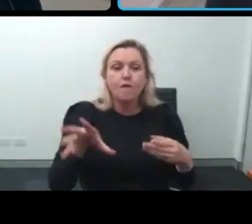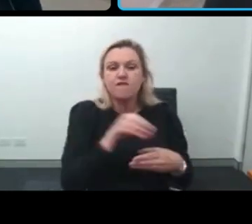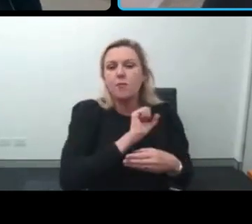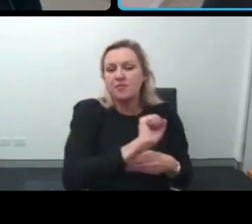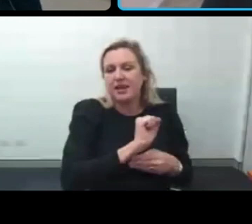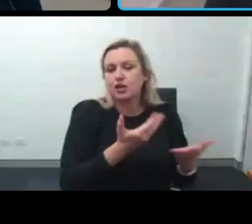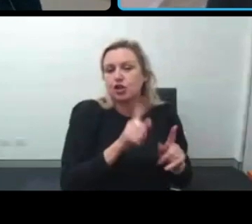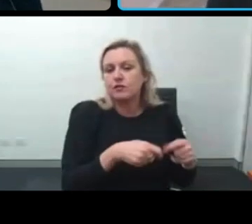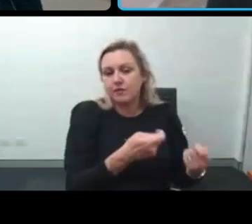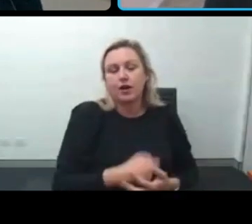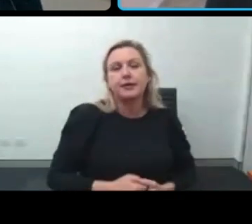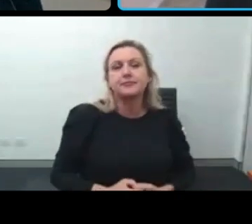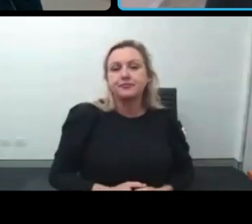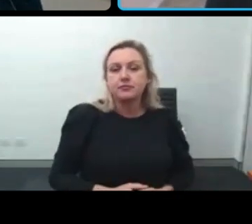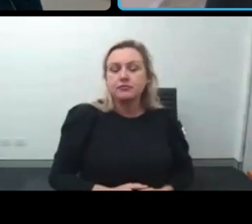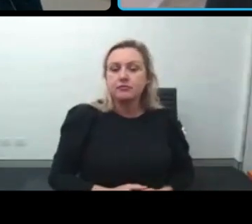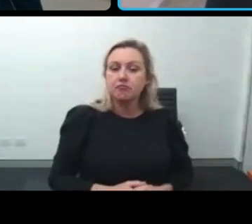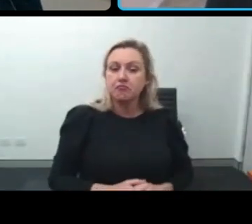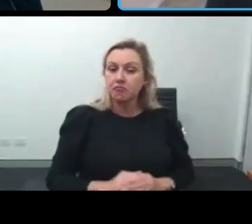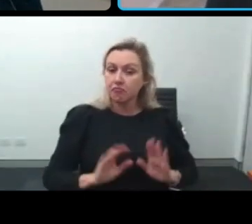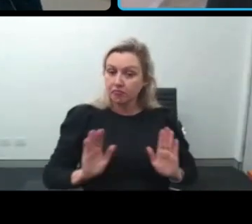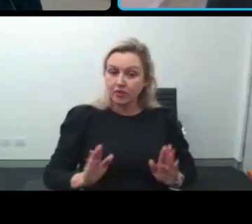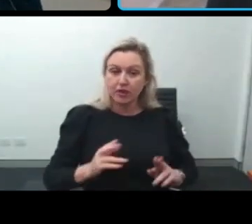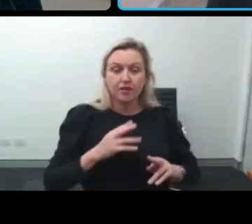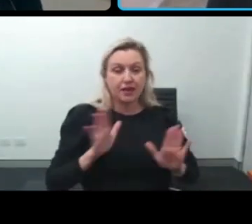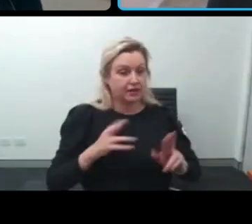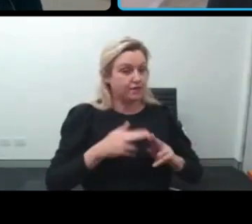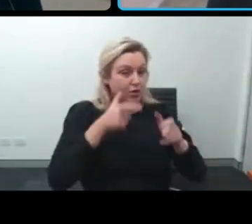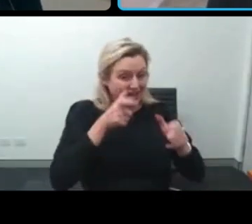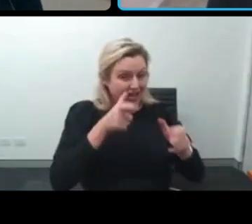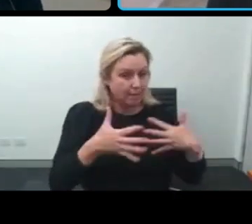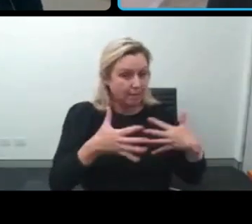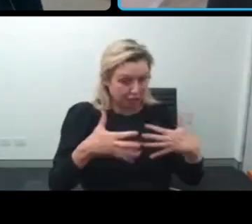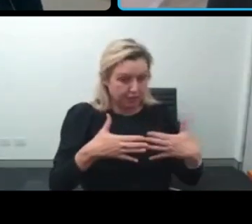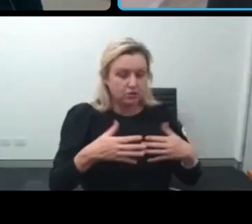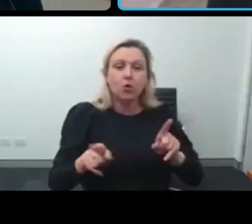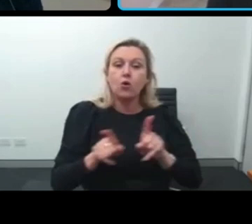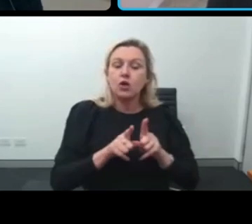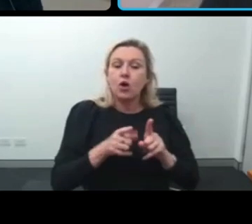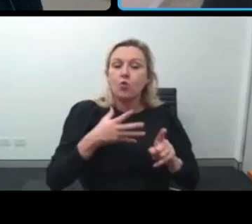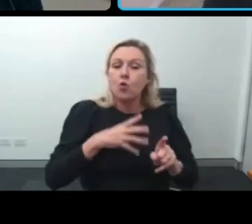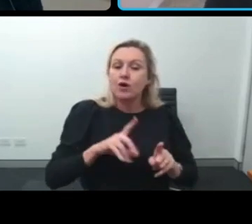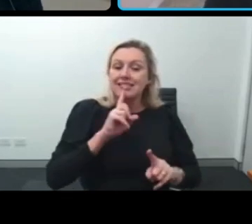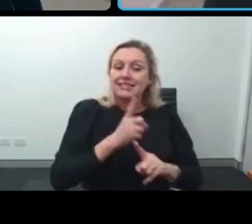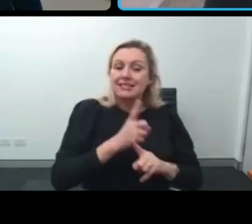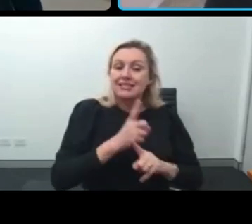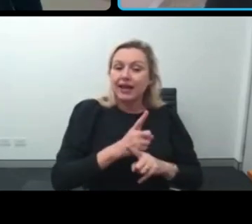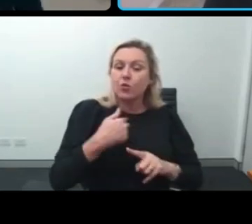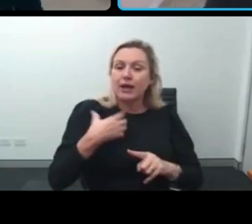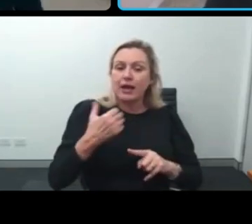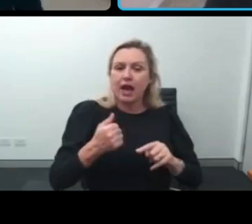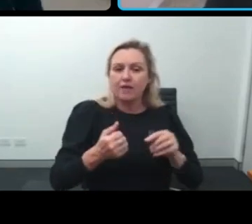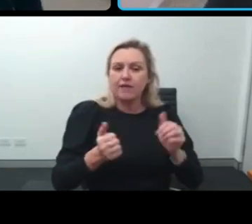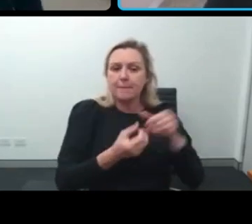role. That's a bit more on care management. I'd also point out that we have a paper that we put